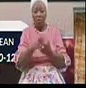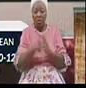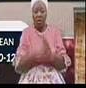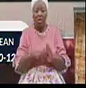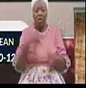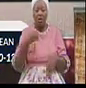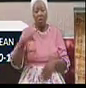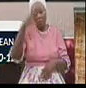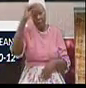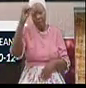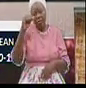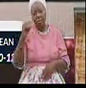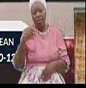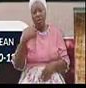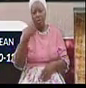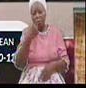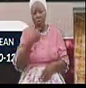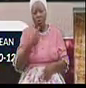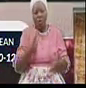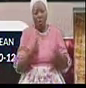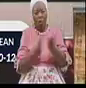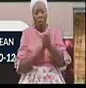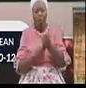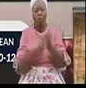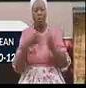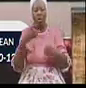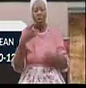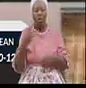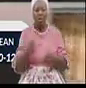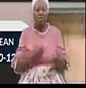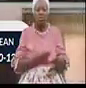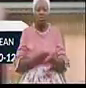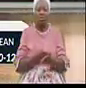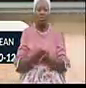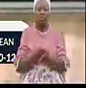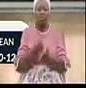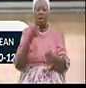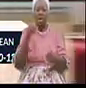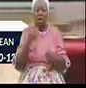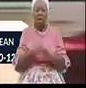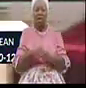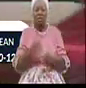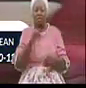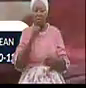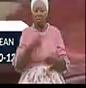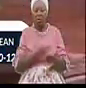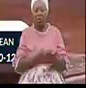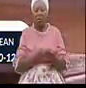unrighteousness of men who hold the truth in